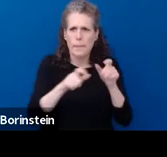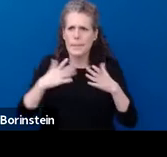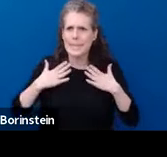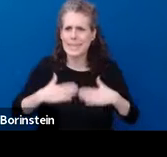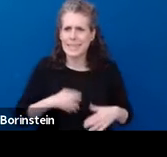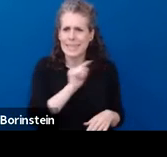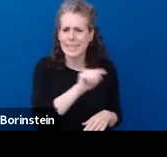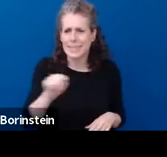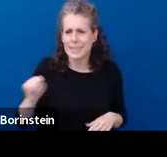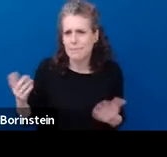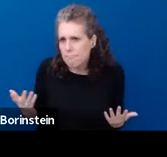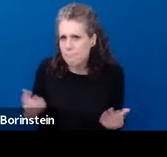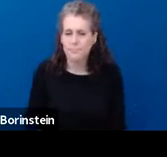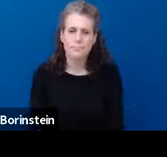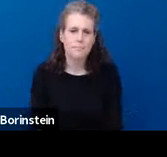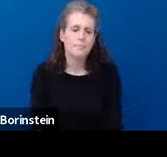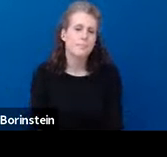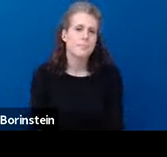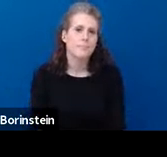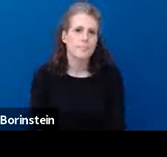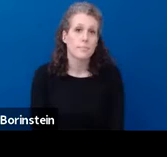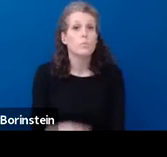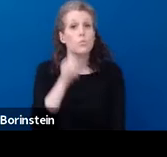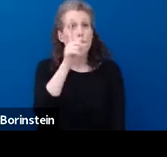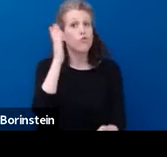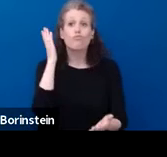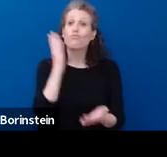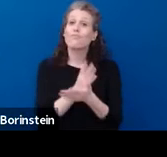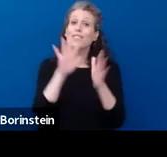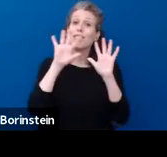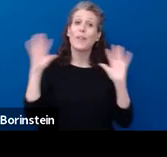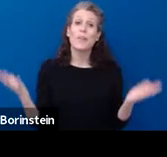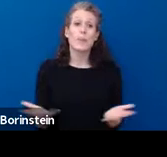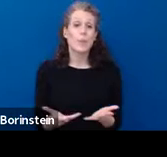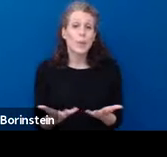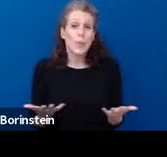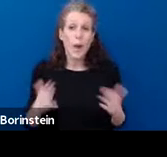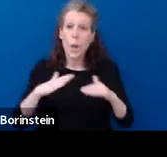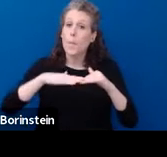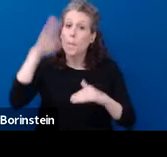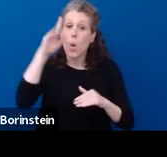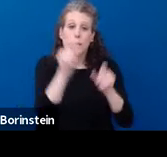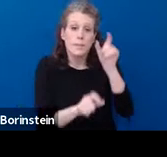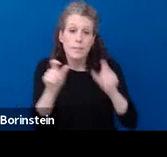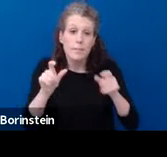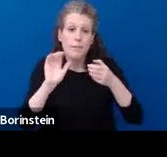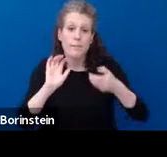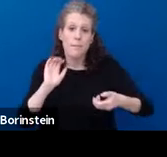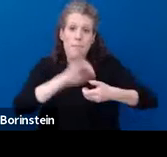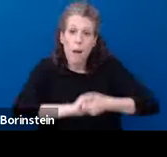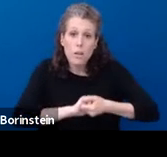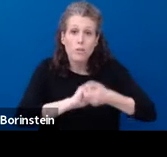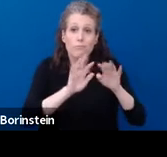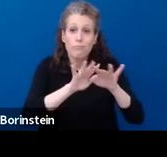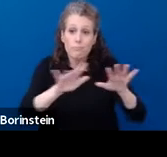won't really work. But in reality, we find that most of our clients and partners, they don't